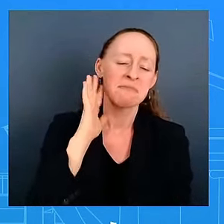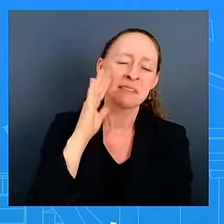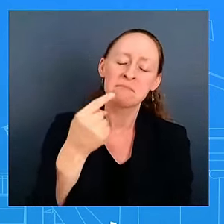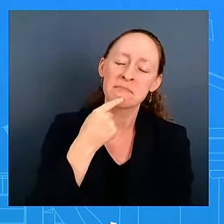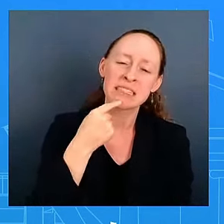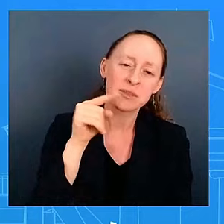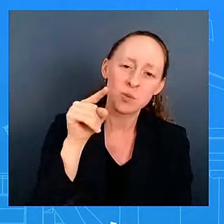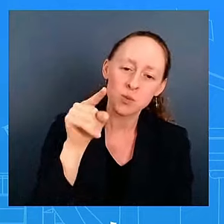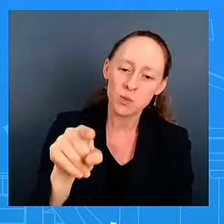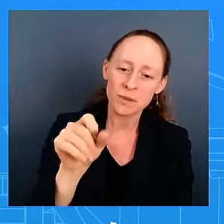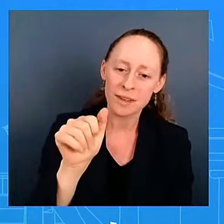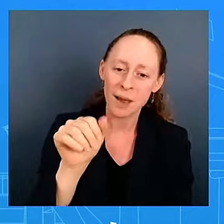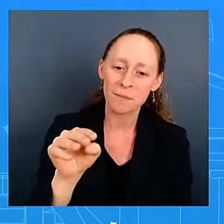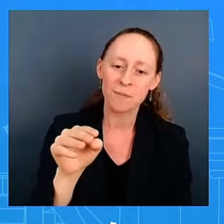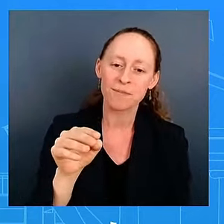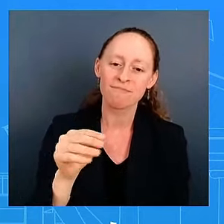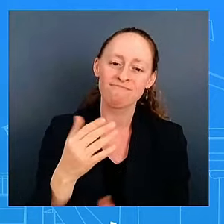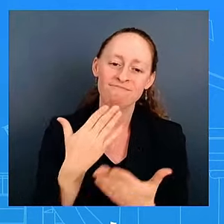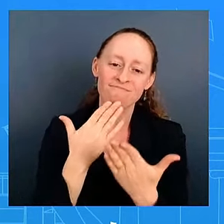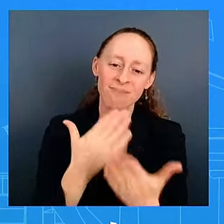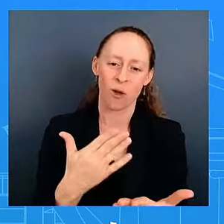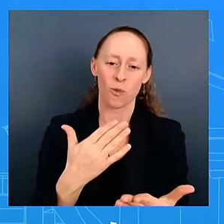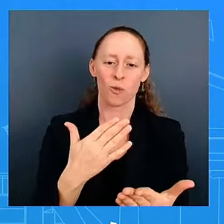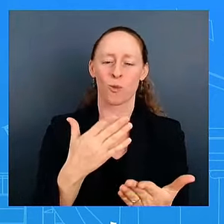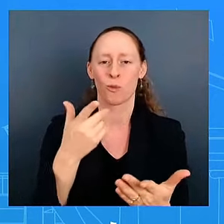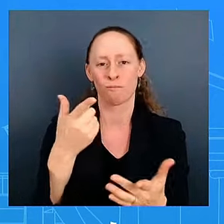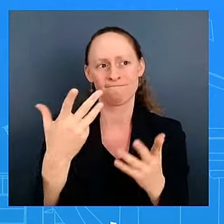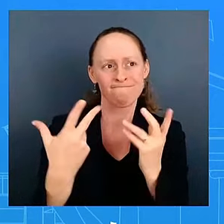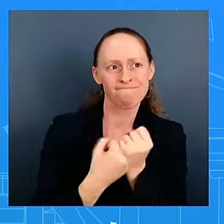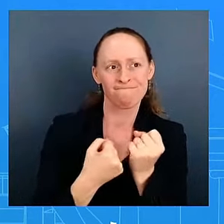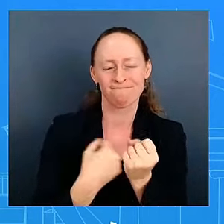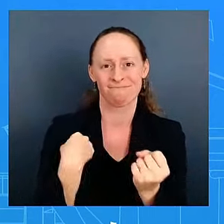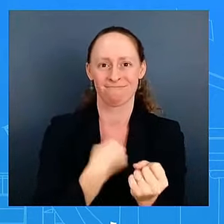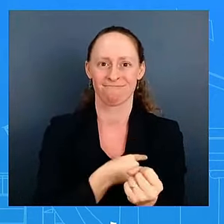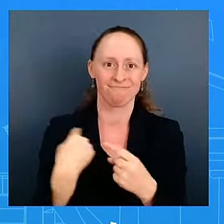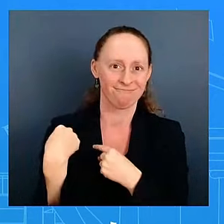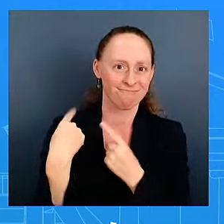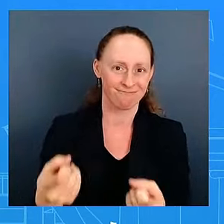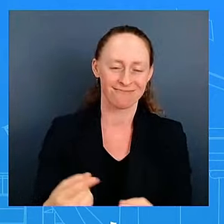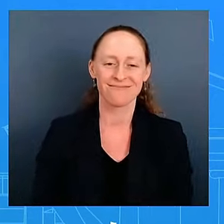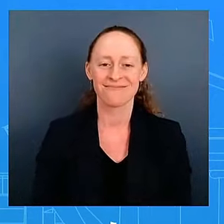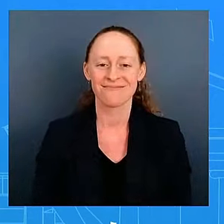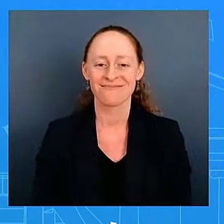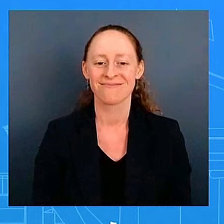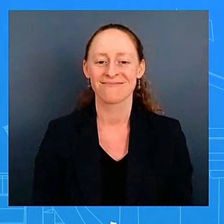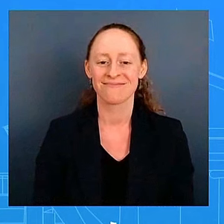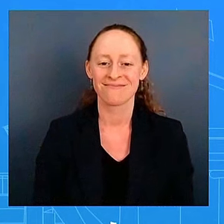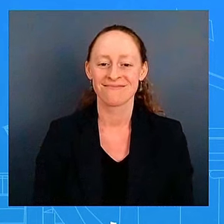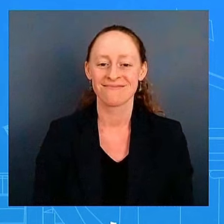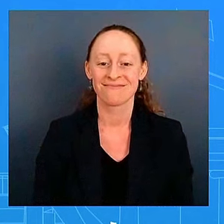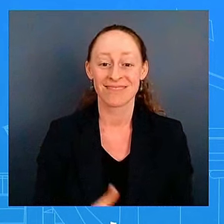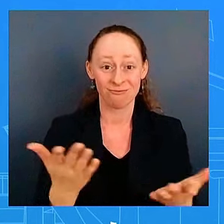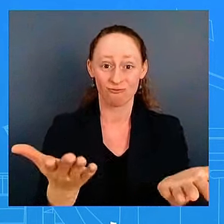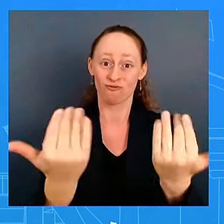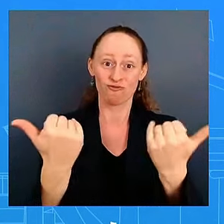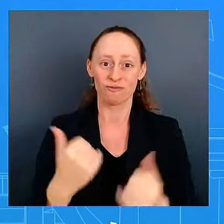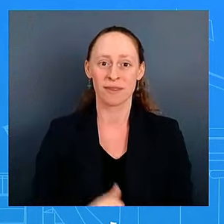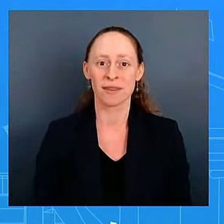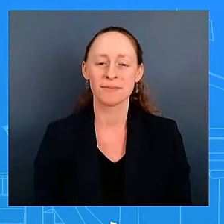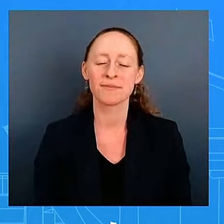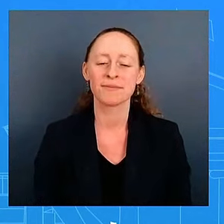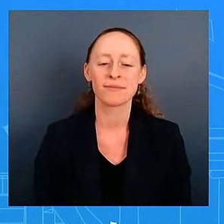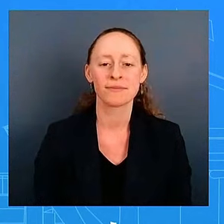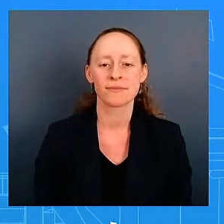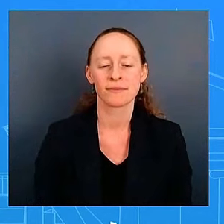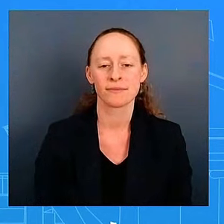you. Okay. All right. Song Ming. Thank you. I just wanted to get a clarification